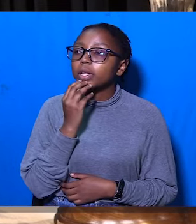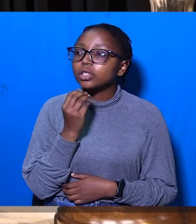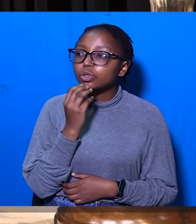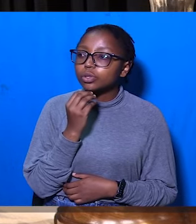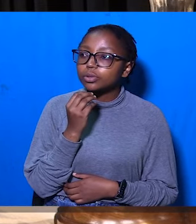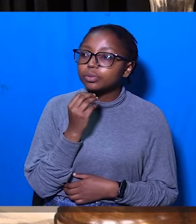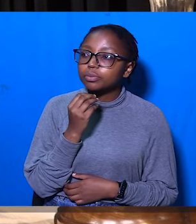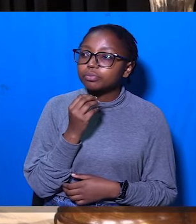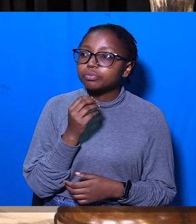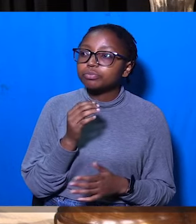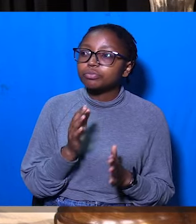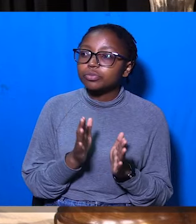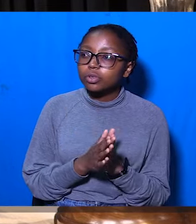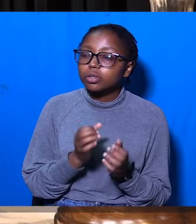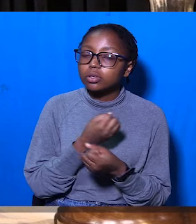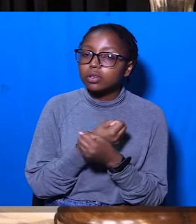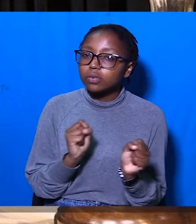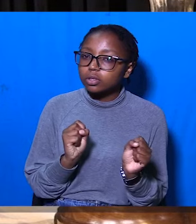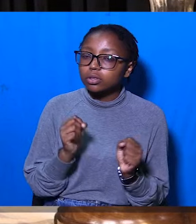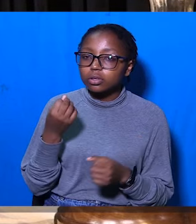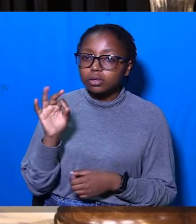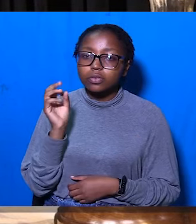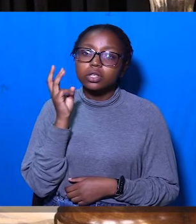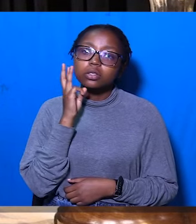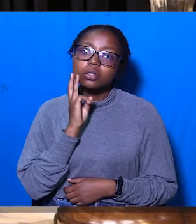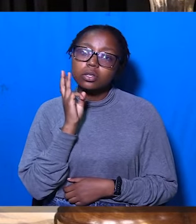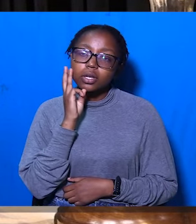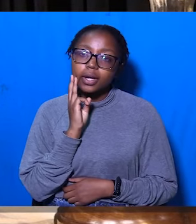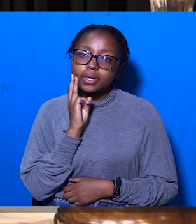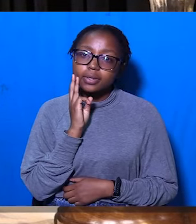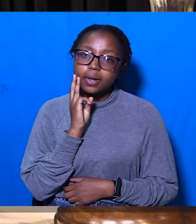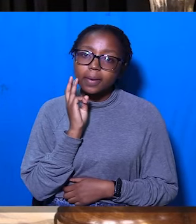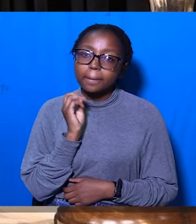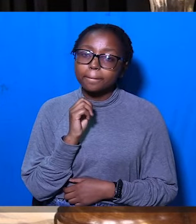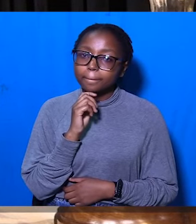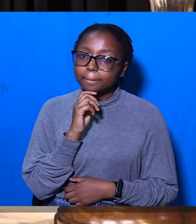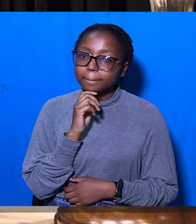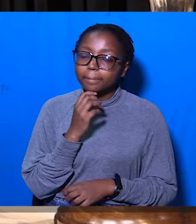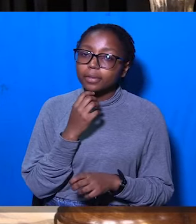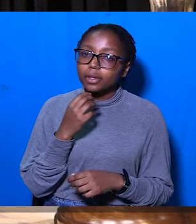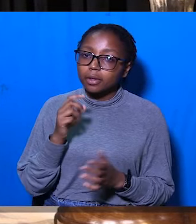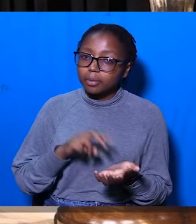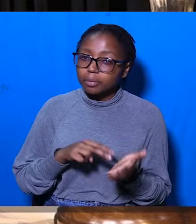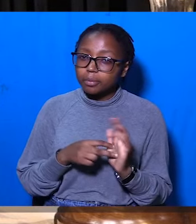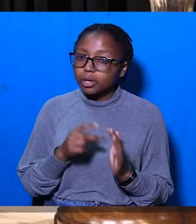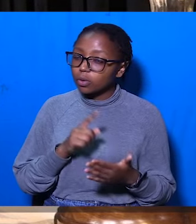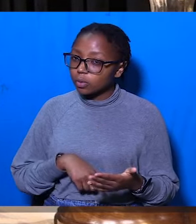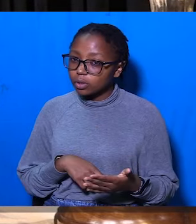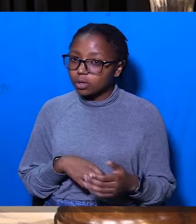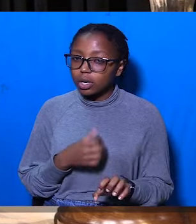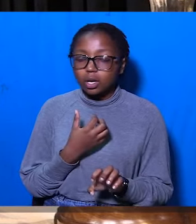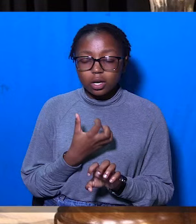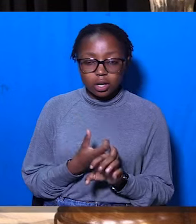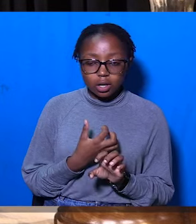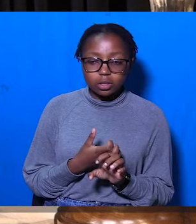and salvation of the Gentiles. You know, that means hardening is a reality. There are people who just decide to